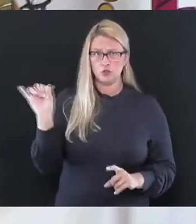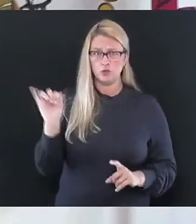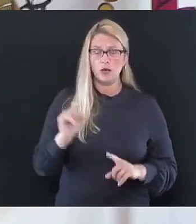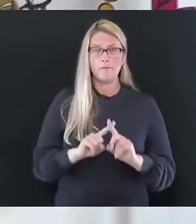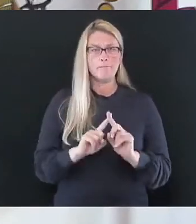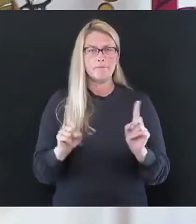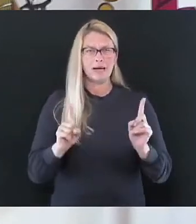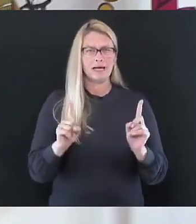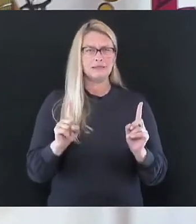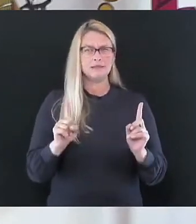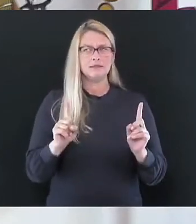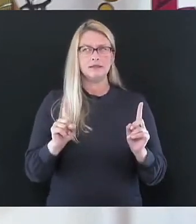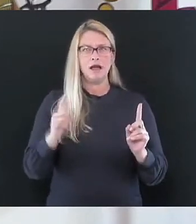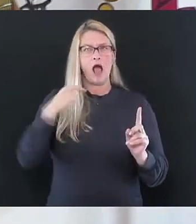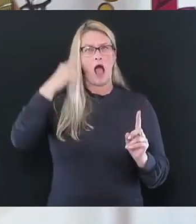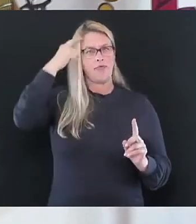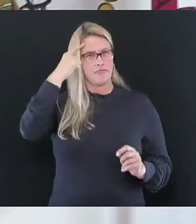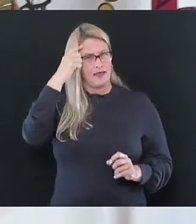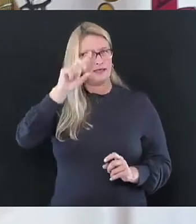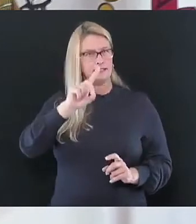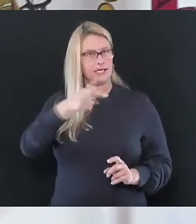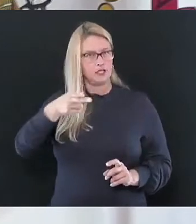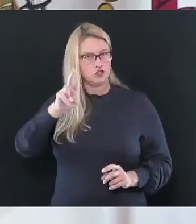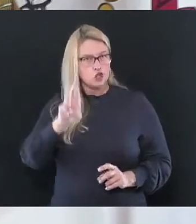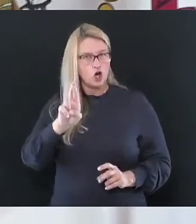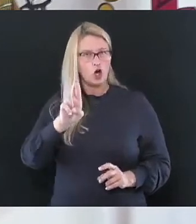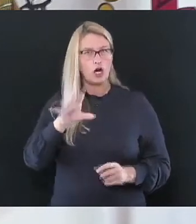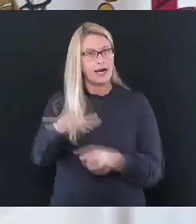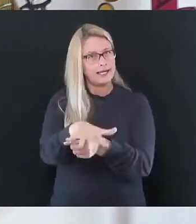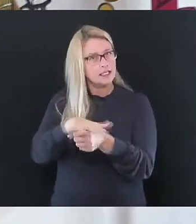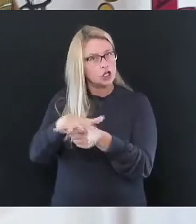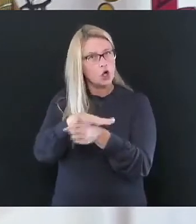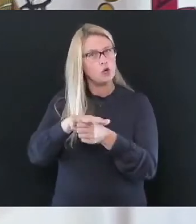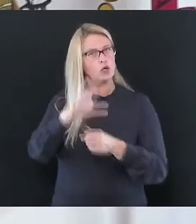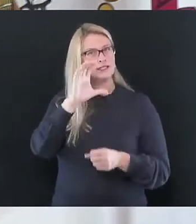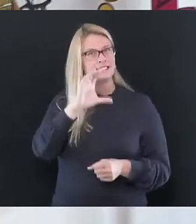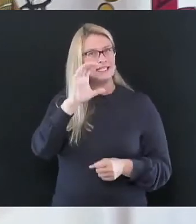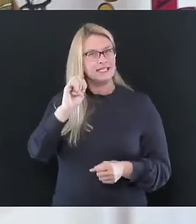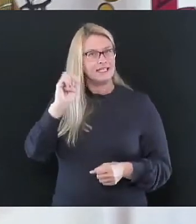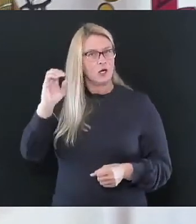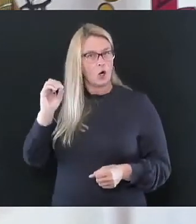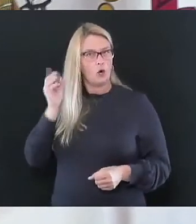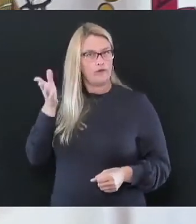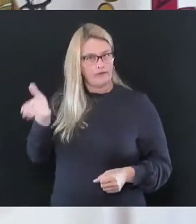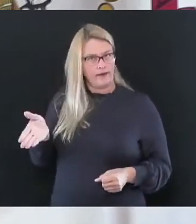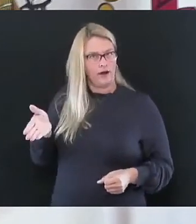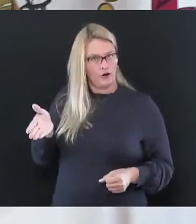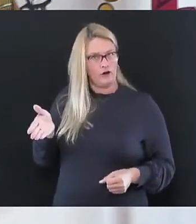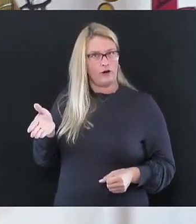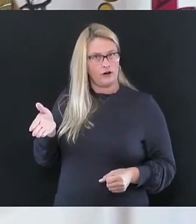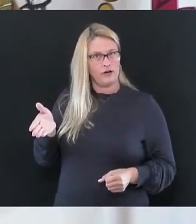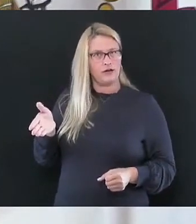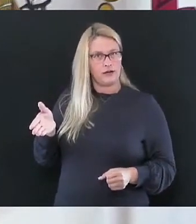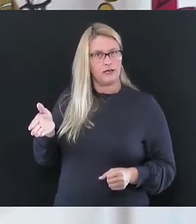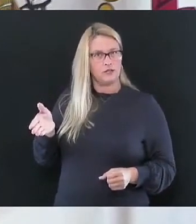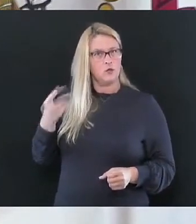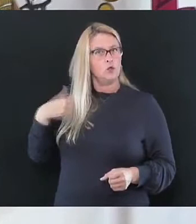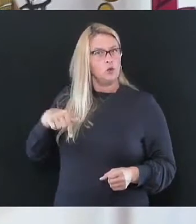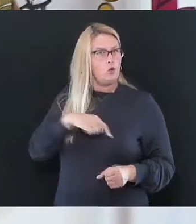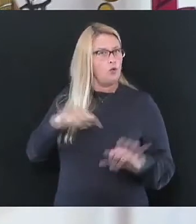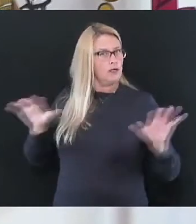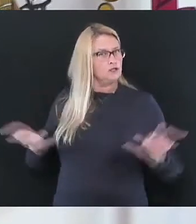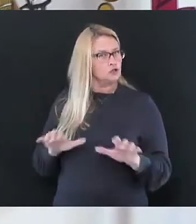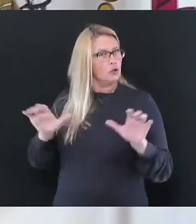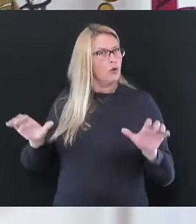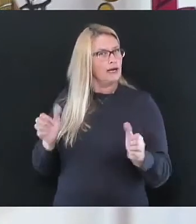from the standpoint of the DHHR and the local people and the CEO and all the people, you know, there, that we're doing